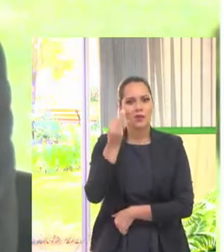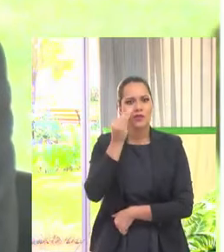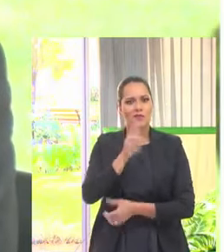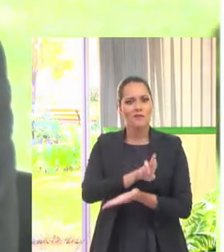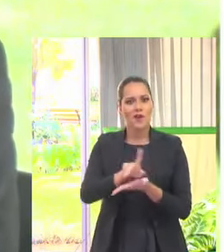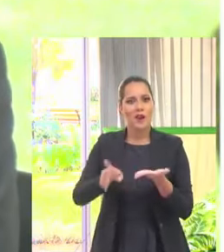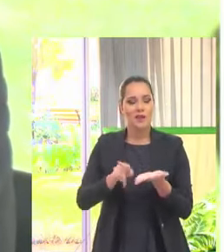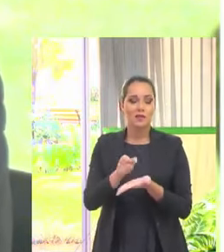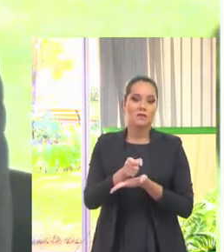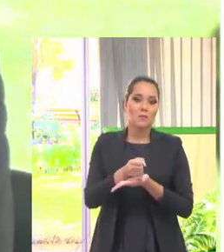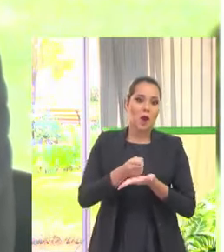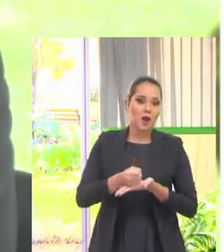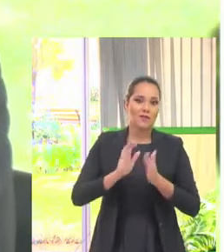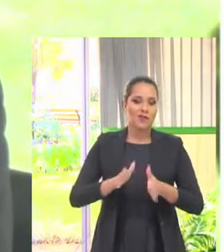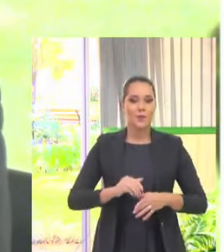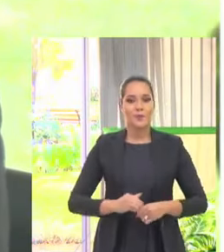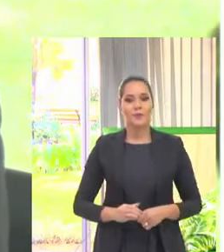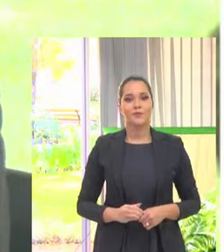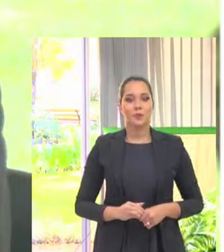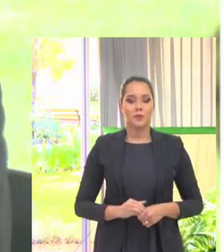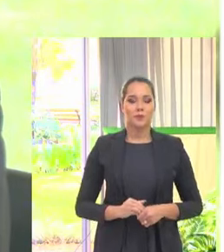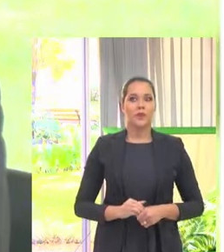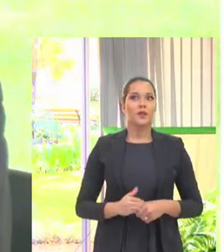of blended or matching financing.